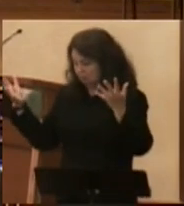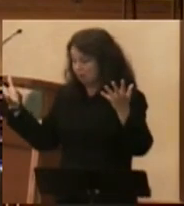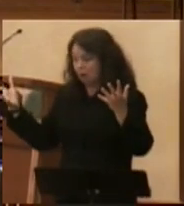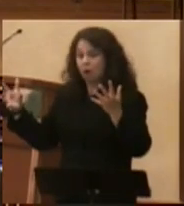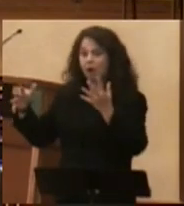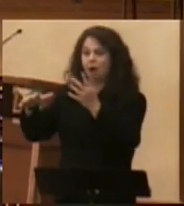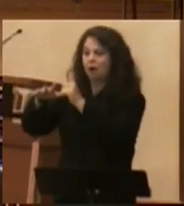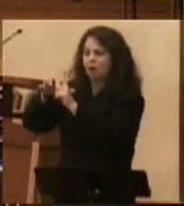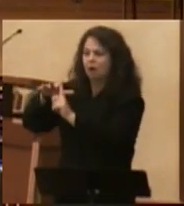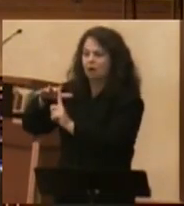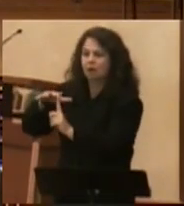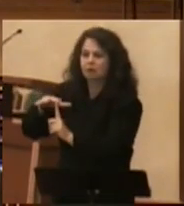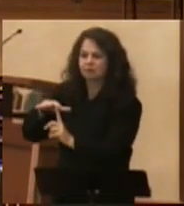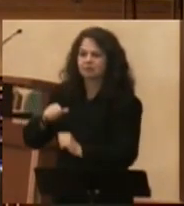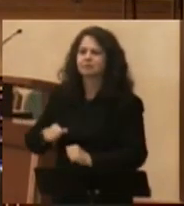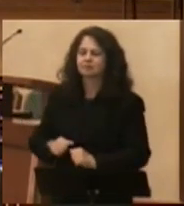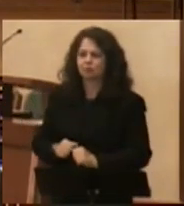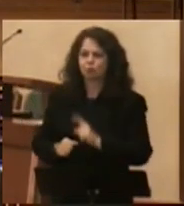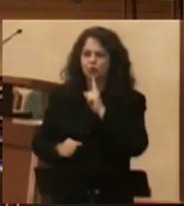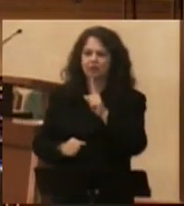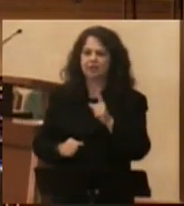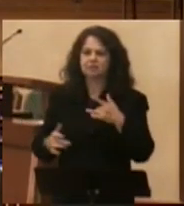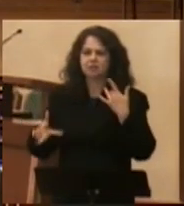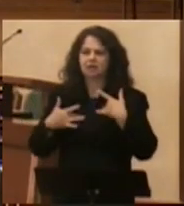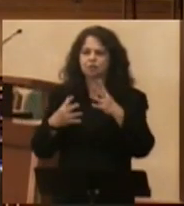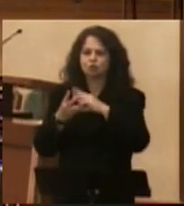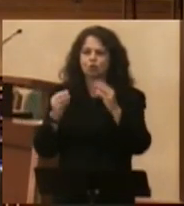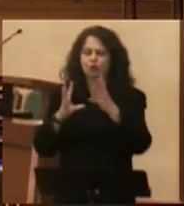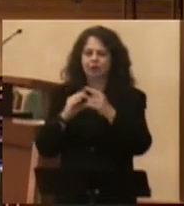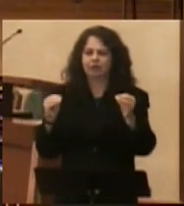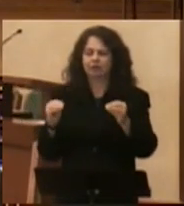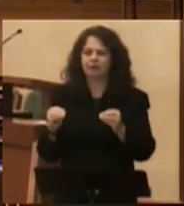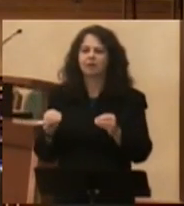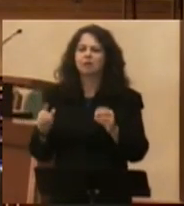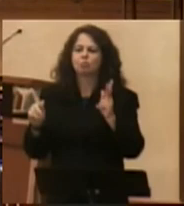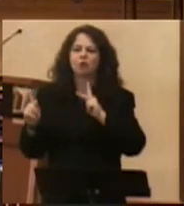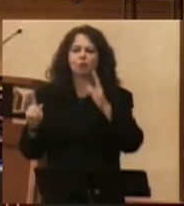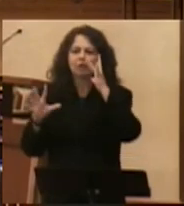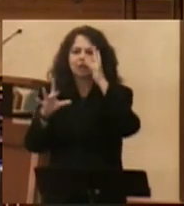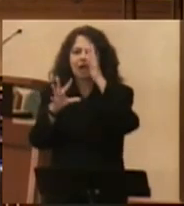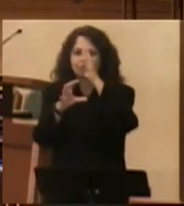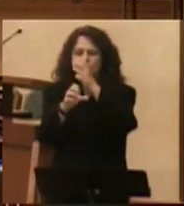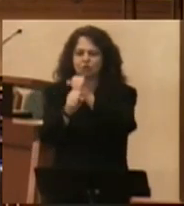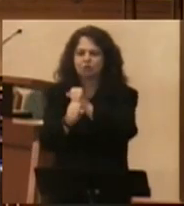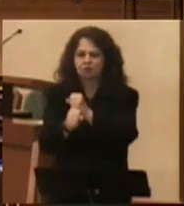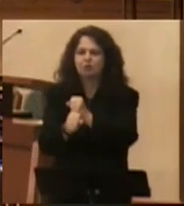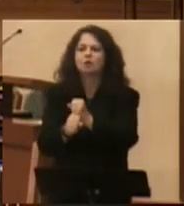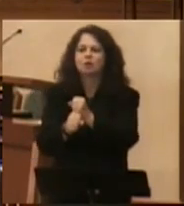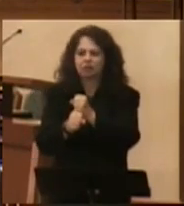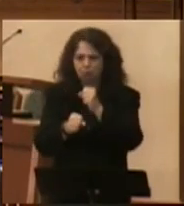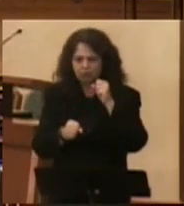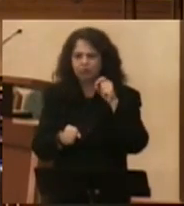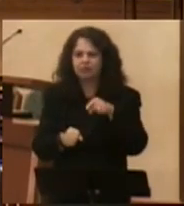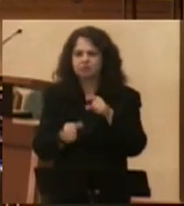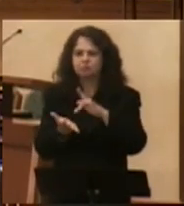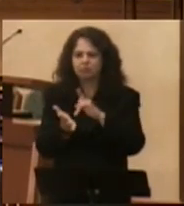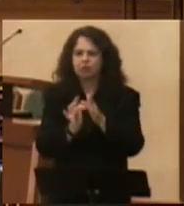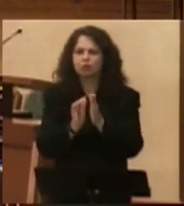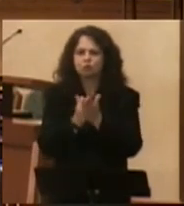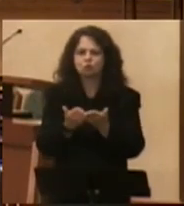This is a tremendous story, exciting story. It's a story that has captivated the attention of people through all the